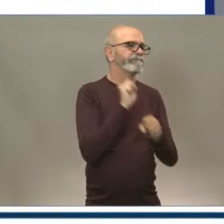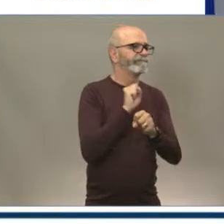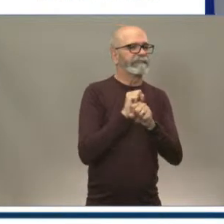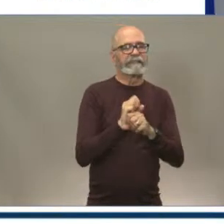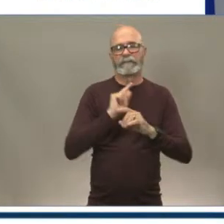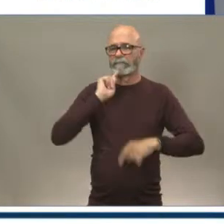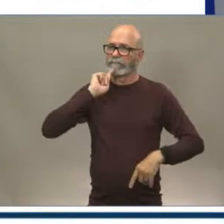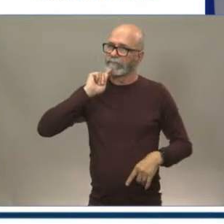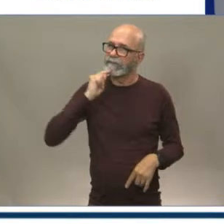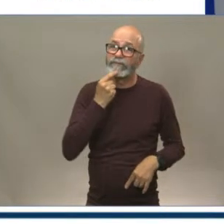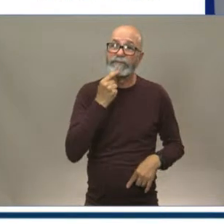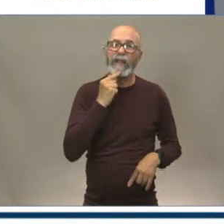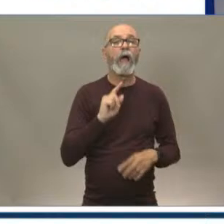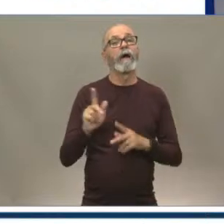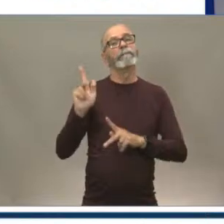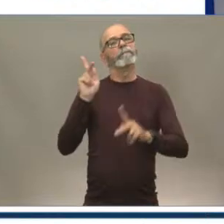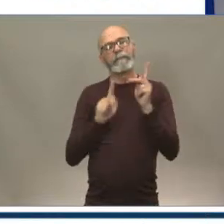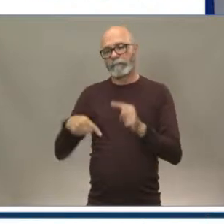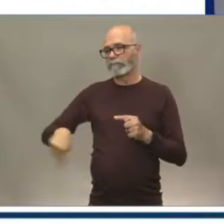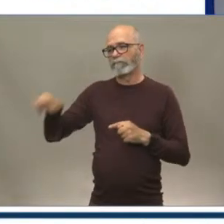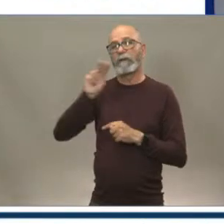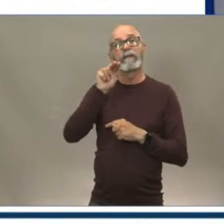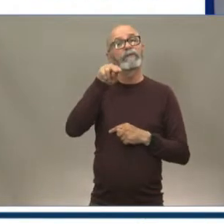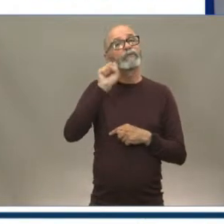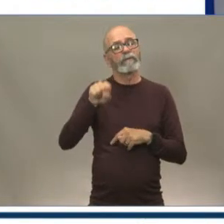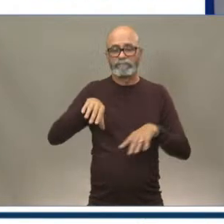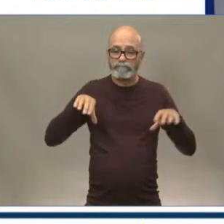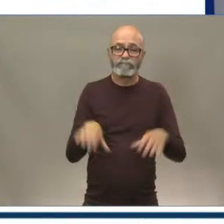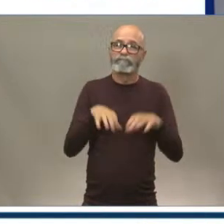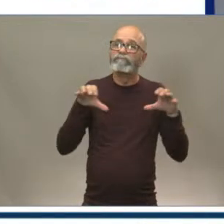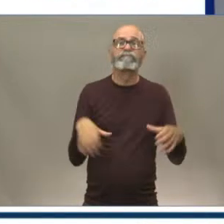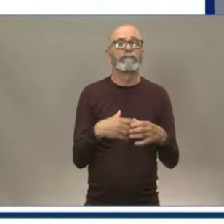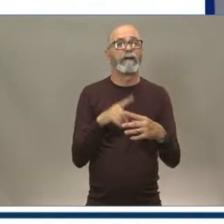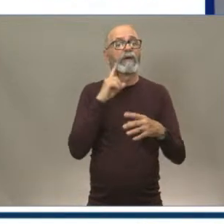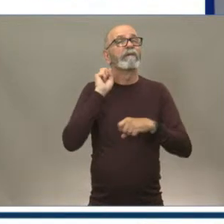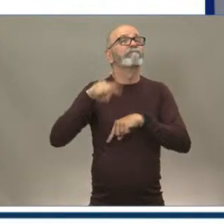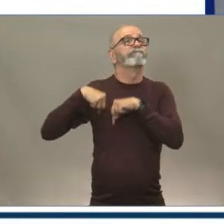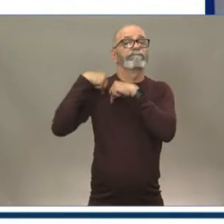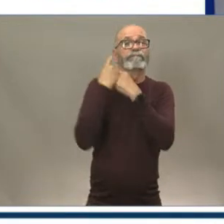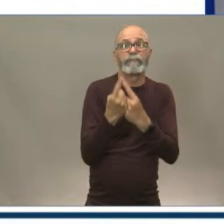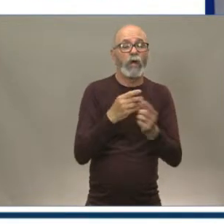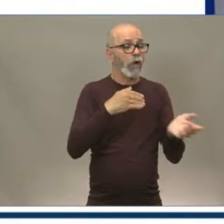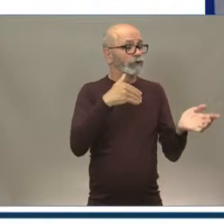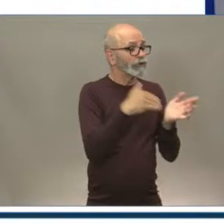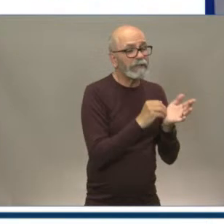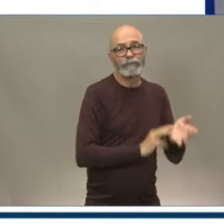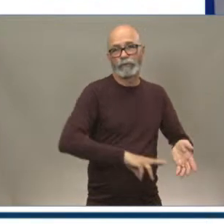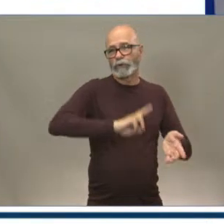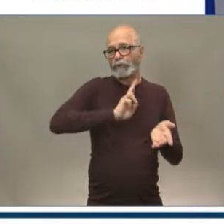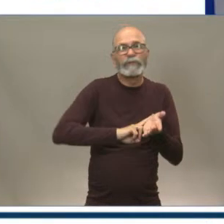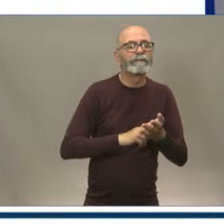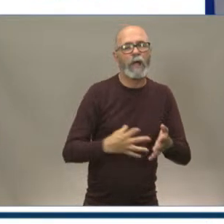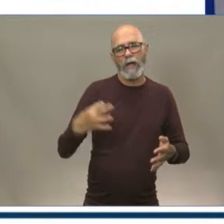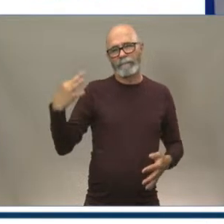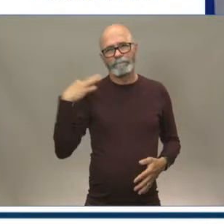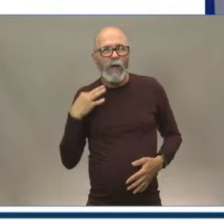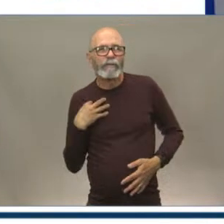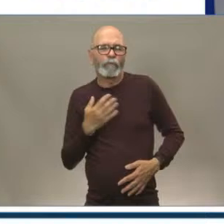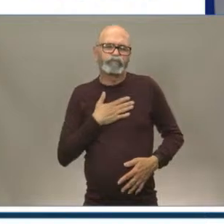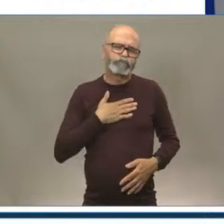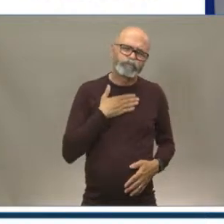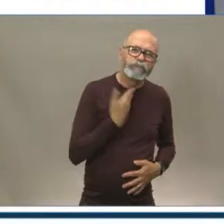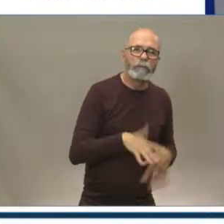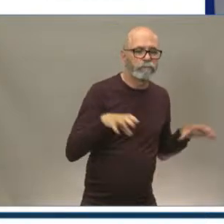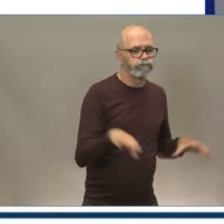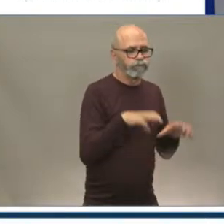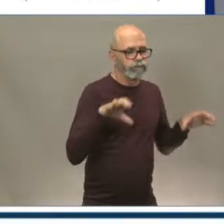have been working over the last year, and of course our healthcare workers and volunteers working on the front line. I can't say enough about what I'm seeing across